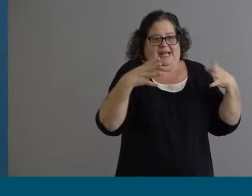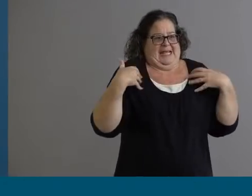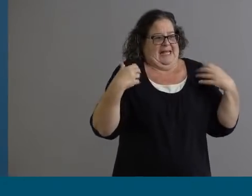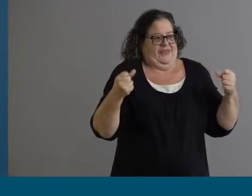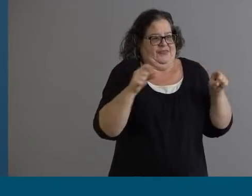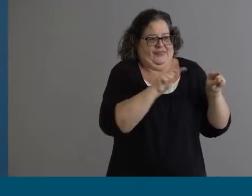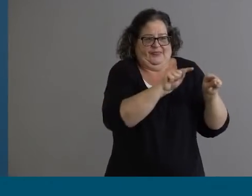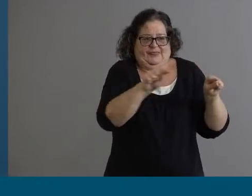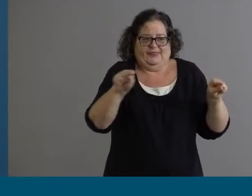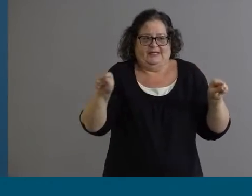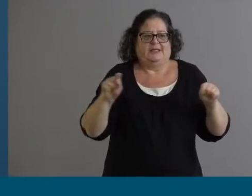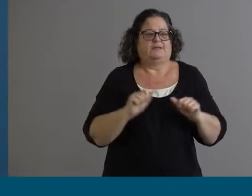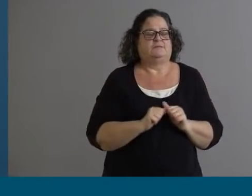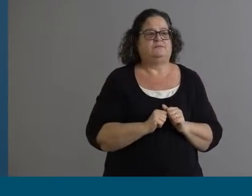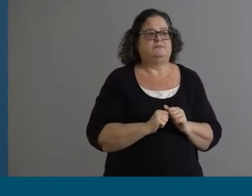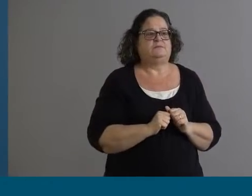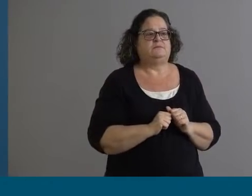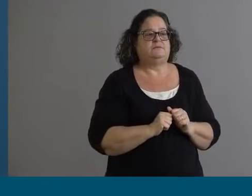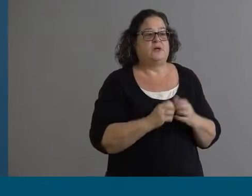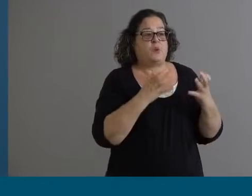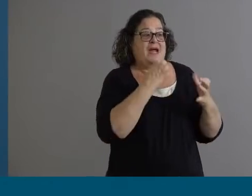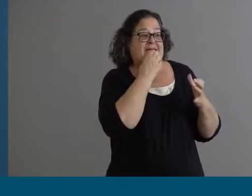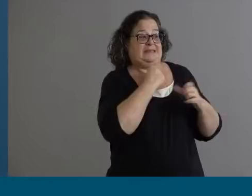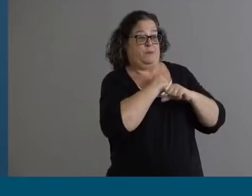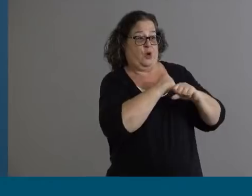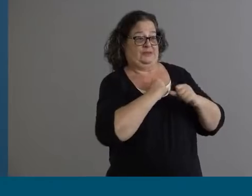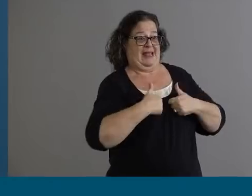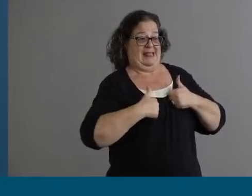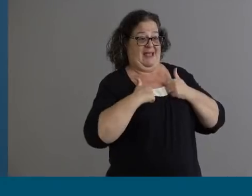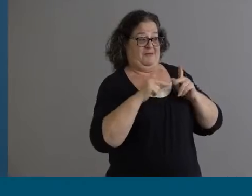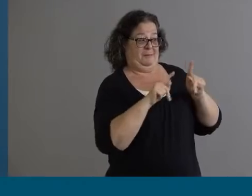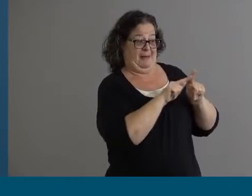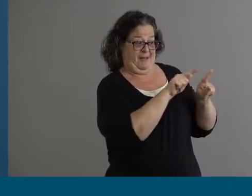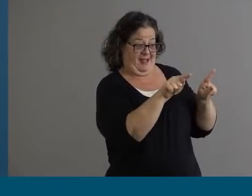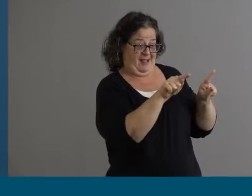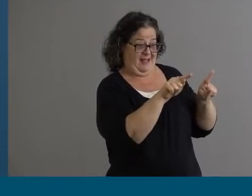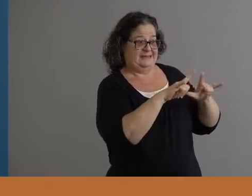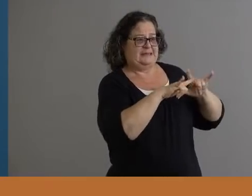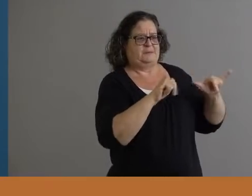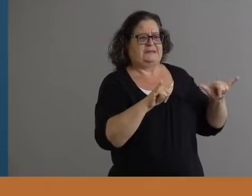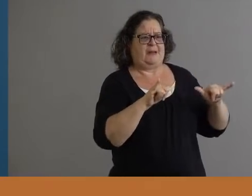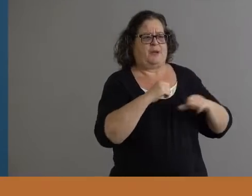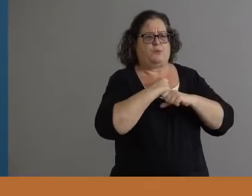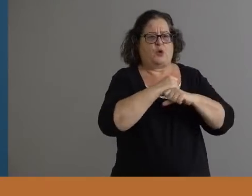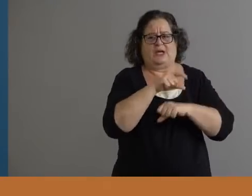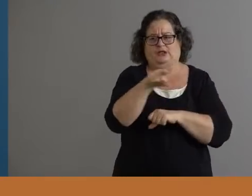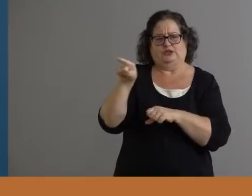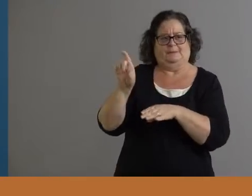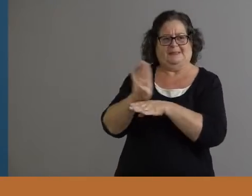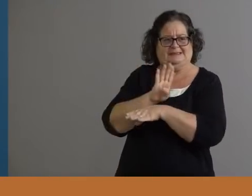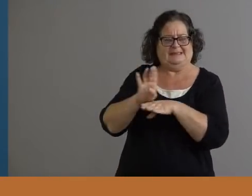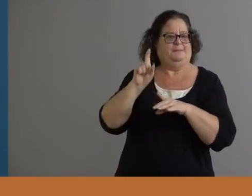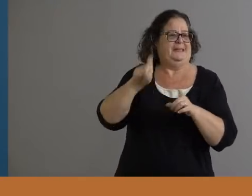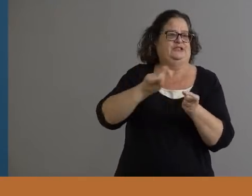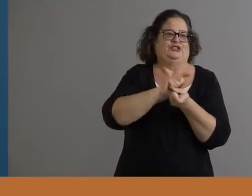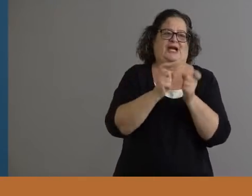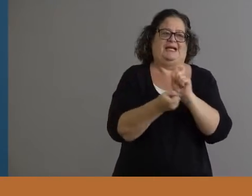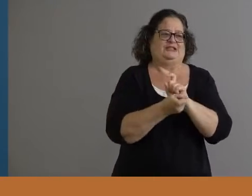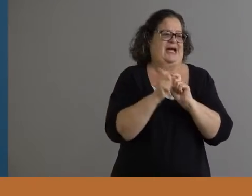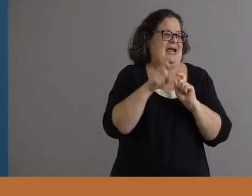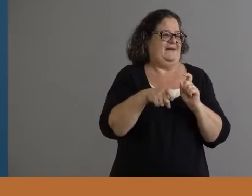and livelihoods and have some balance and operation in our economy. Also, we are going